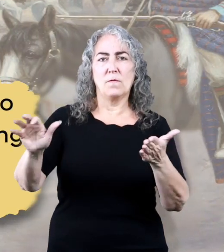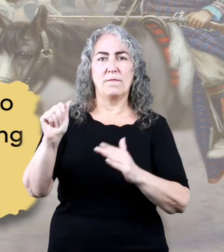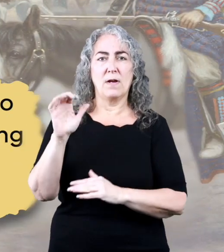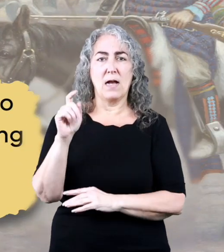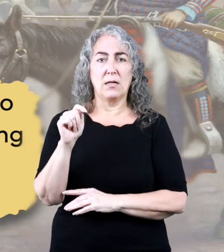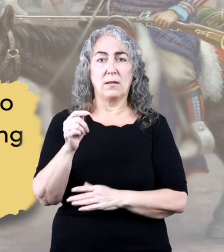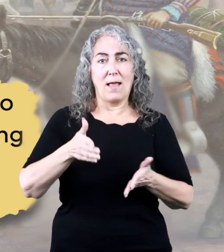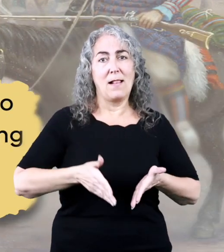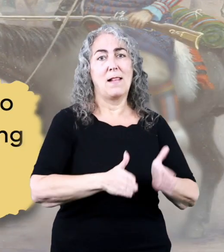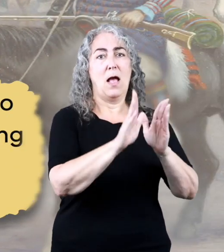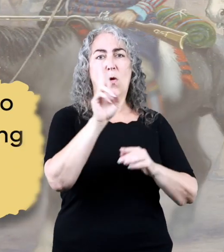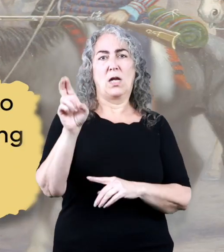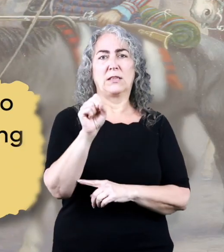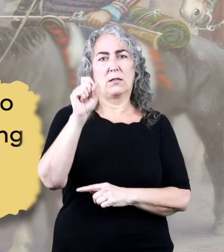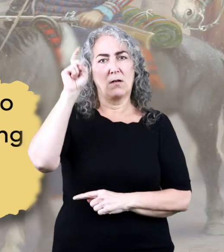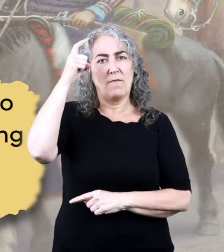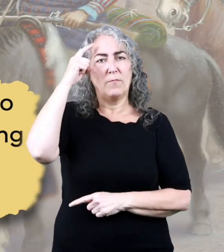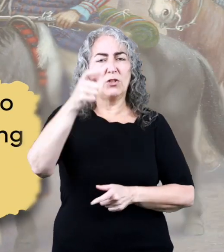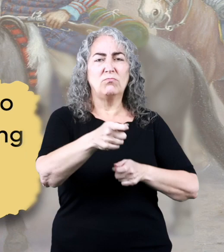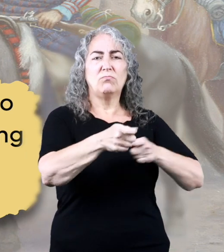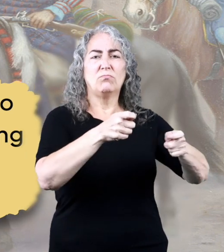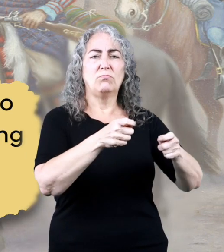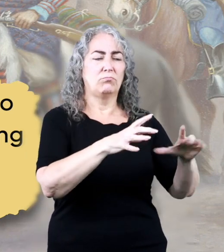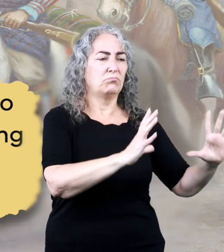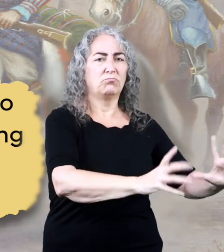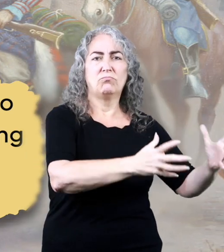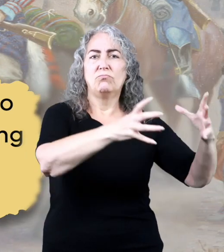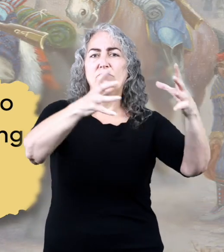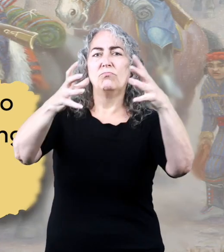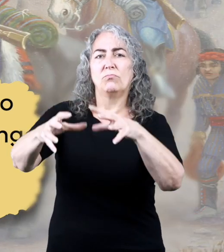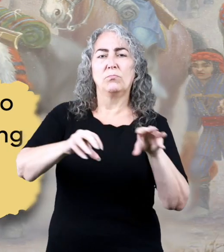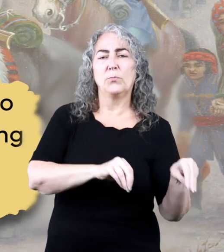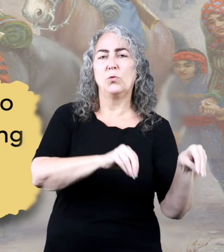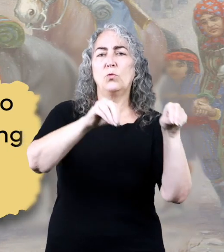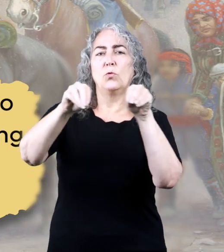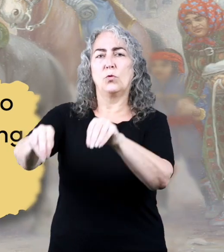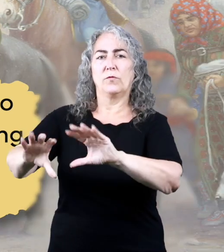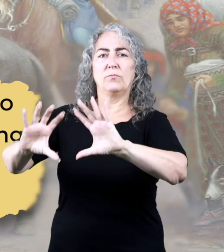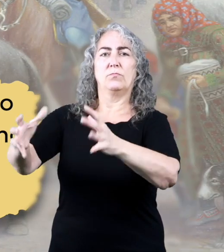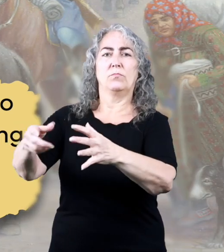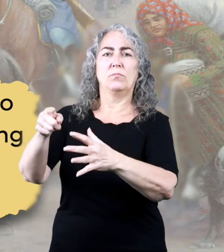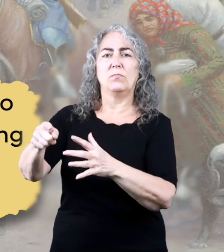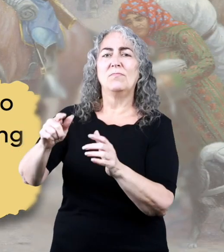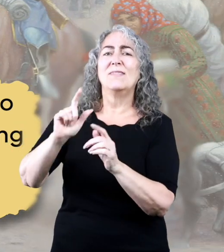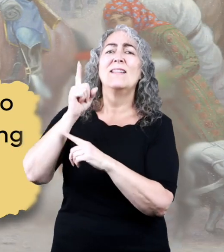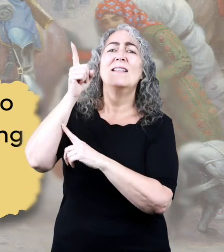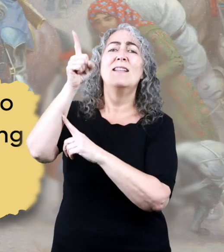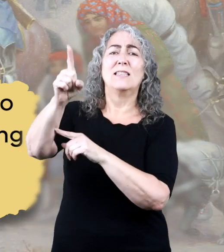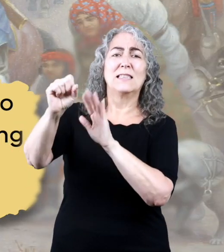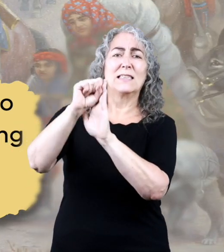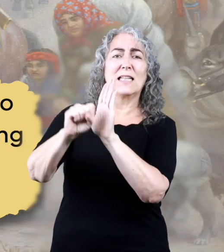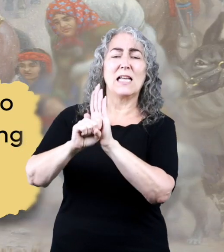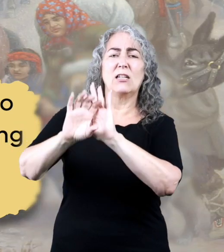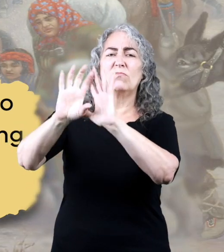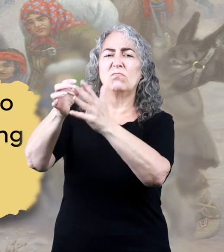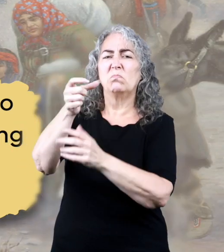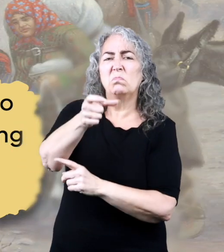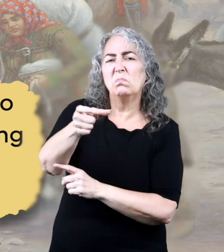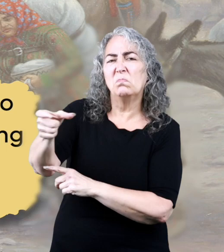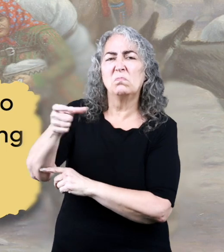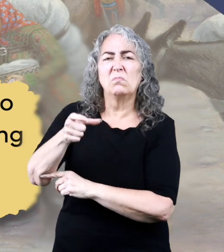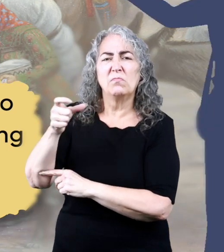allowed the U.S. government the right to relocate all indigenous tribes living in existing states and territories